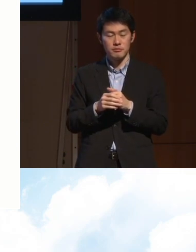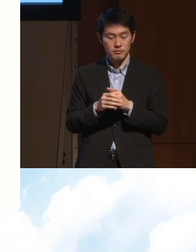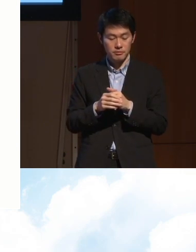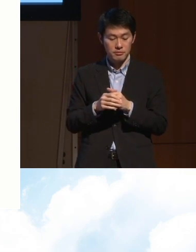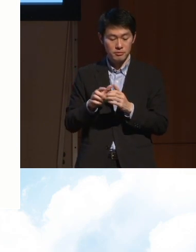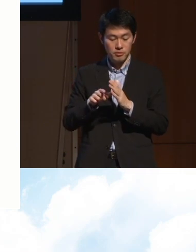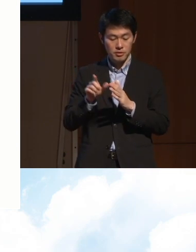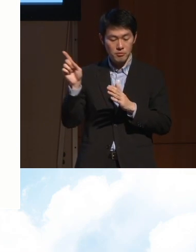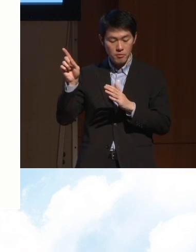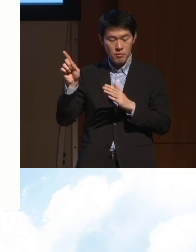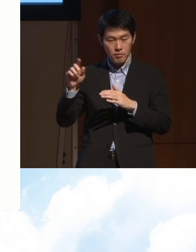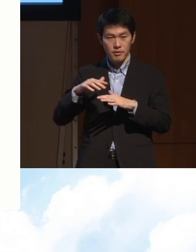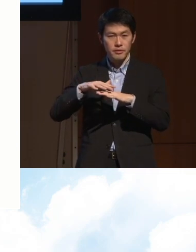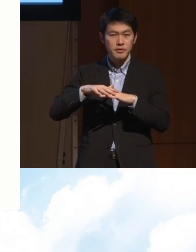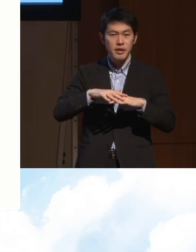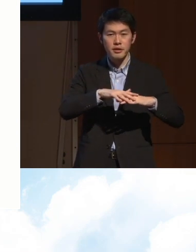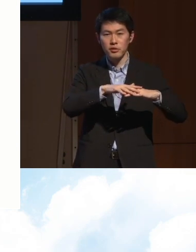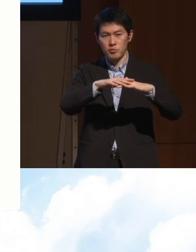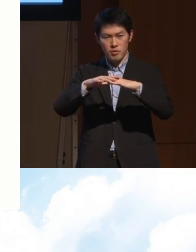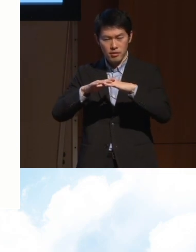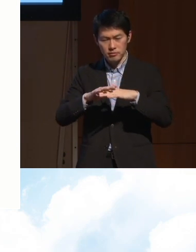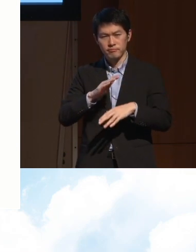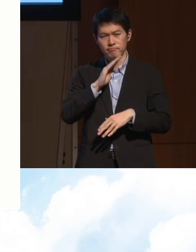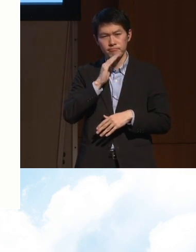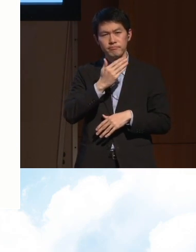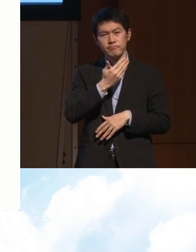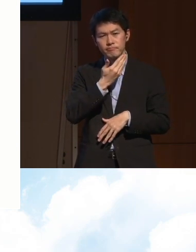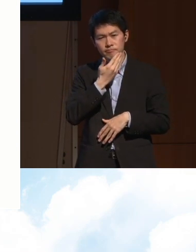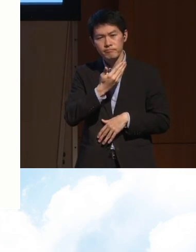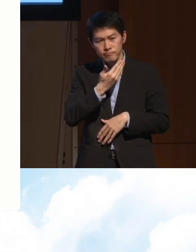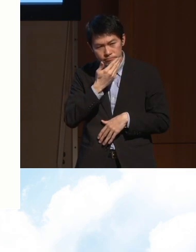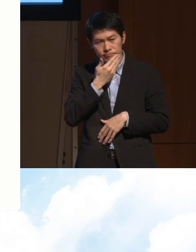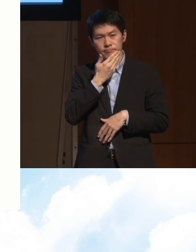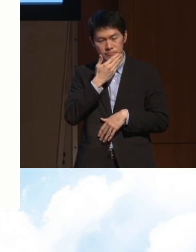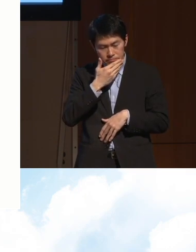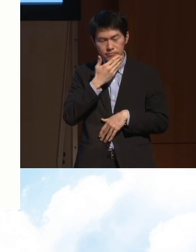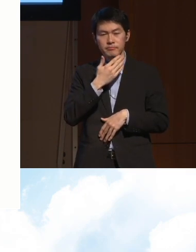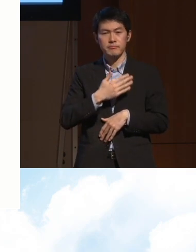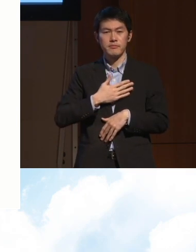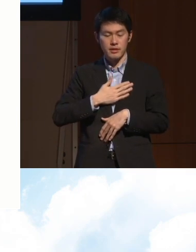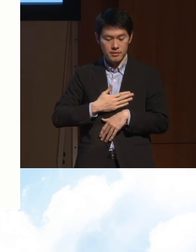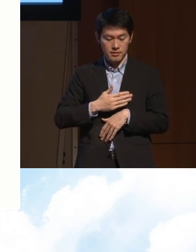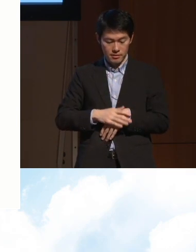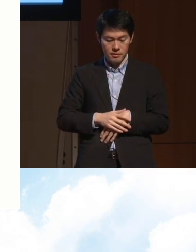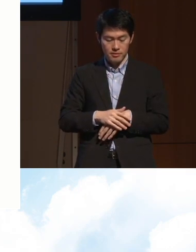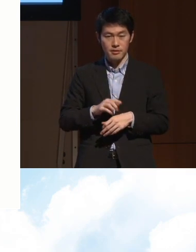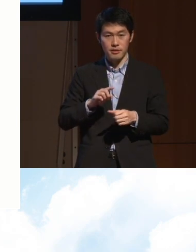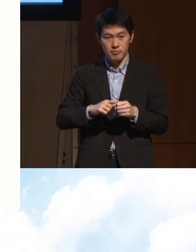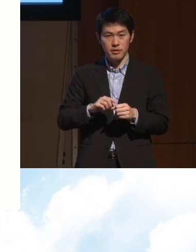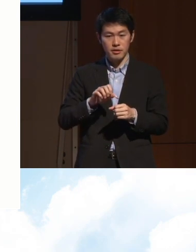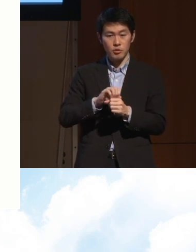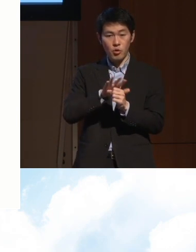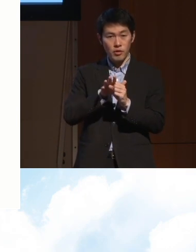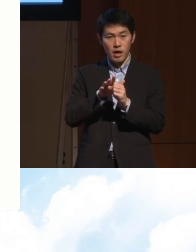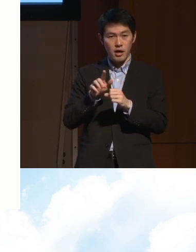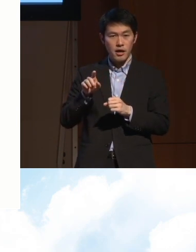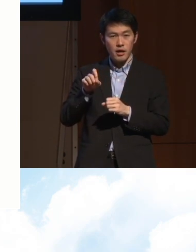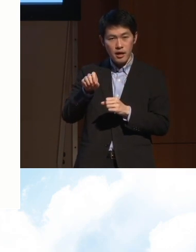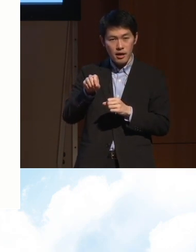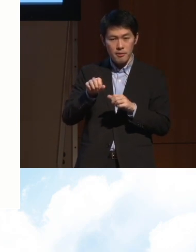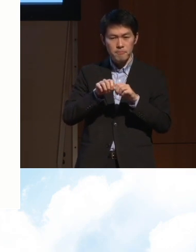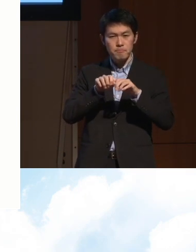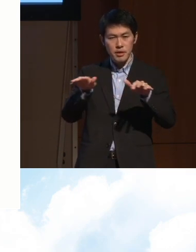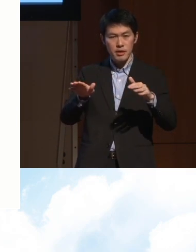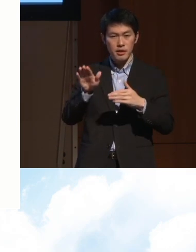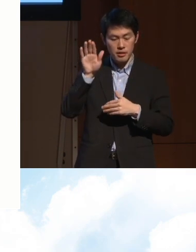appreciated. And after the COVID-19 pandemic, GIS network, this